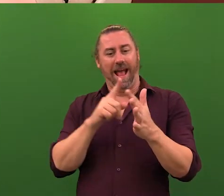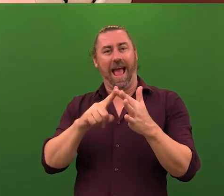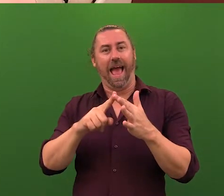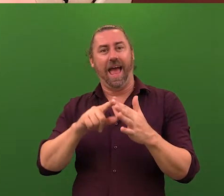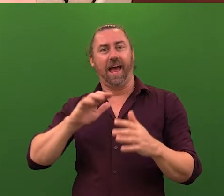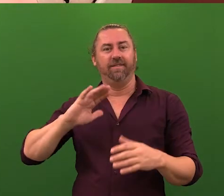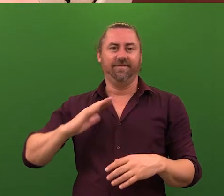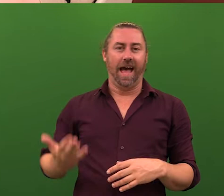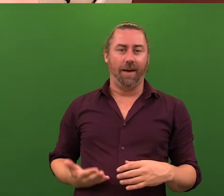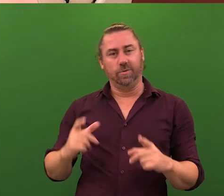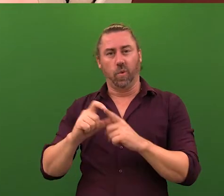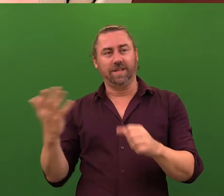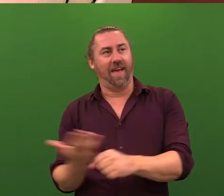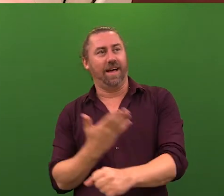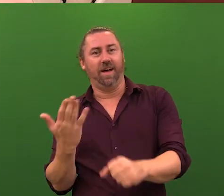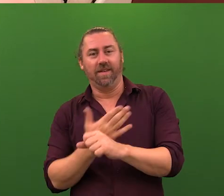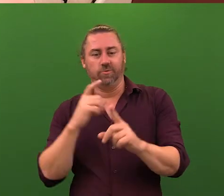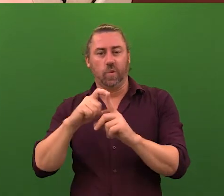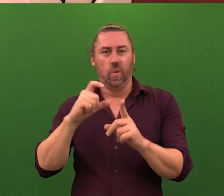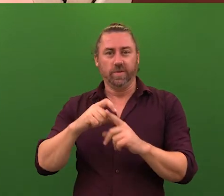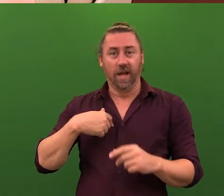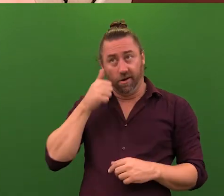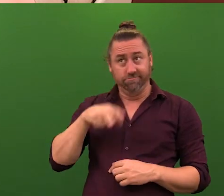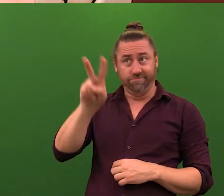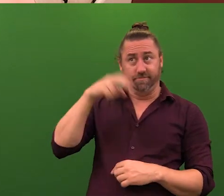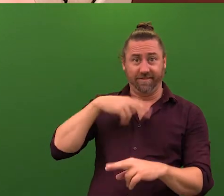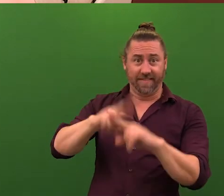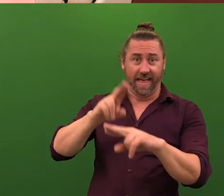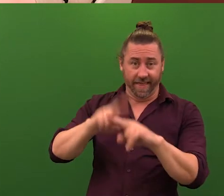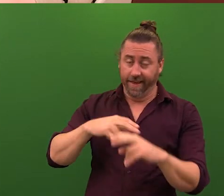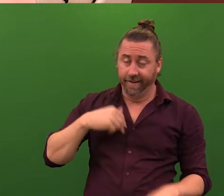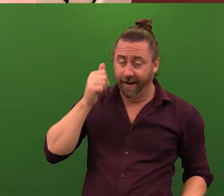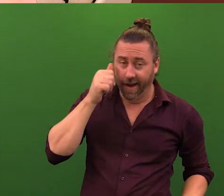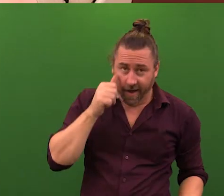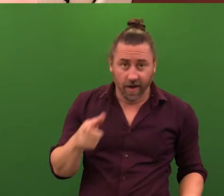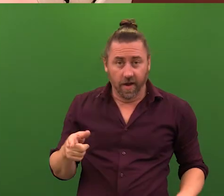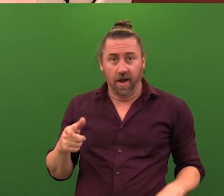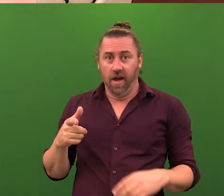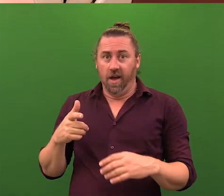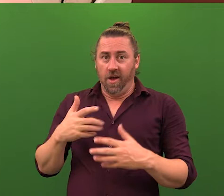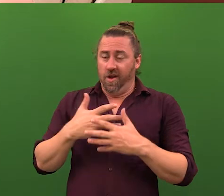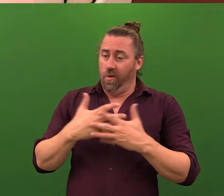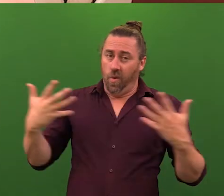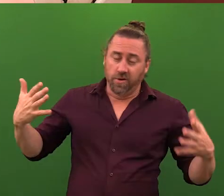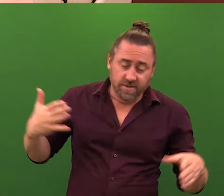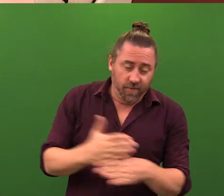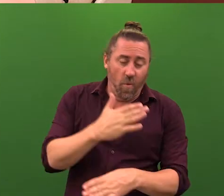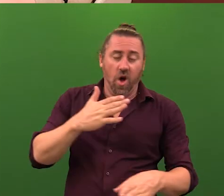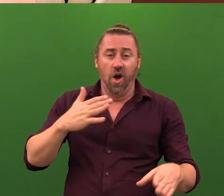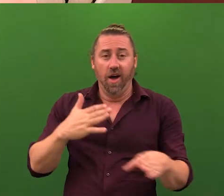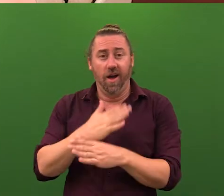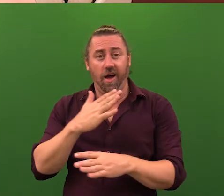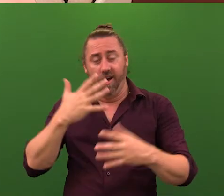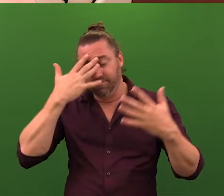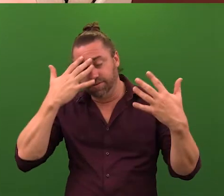farmer's daughter, for me, it makes me think about what, like you said, all that trauma and all of that sort